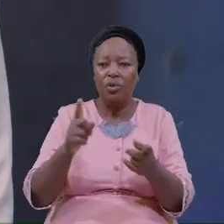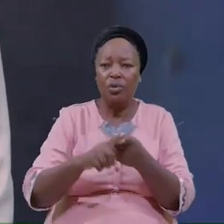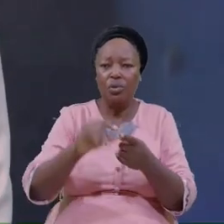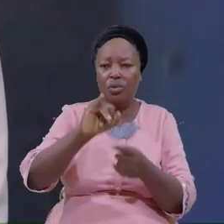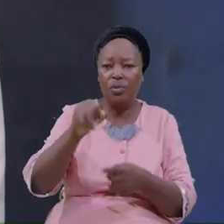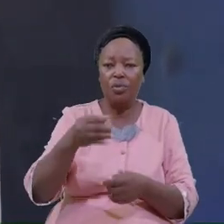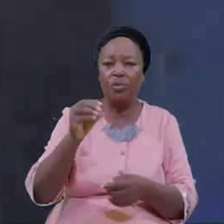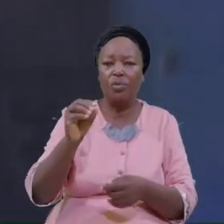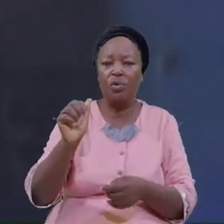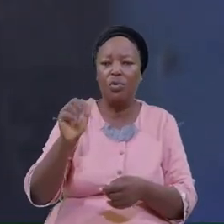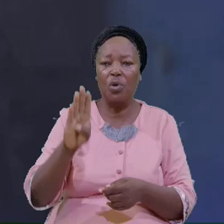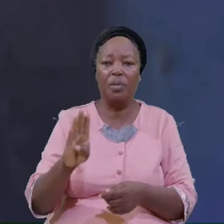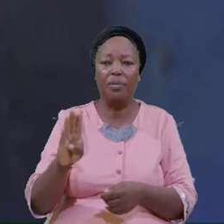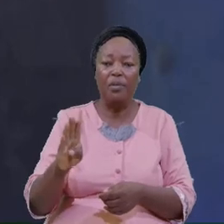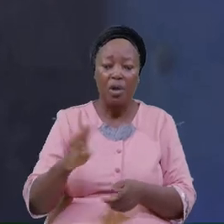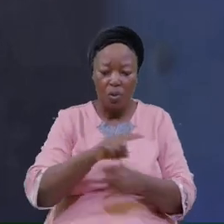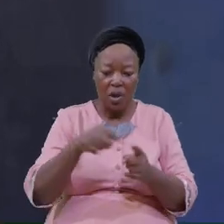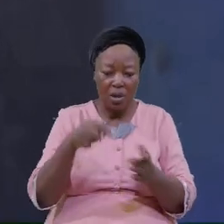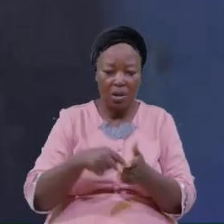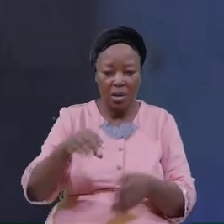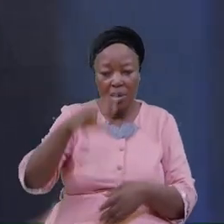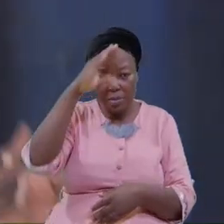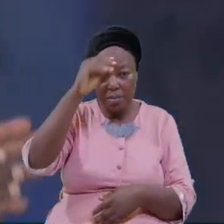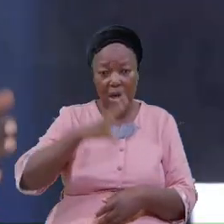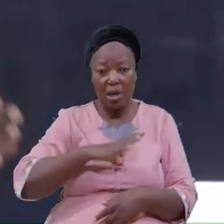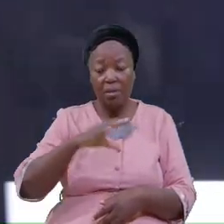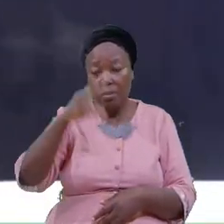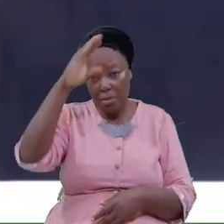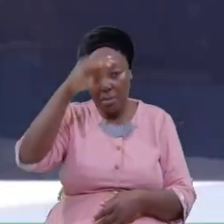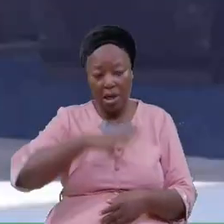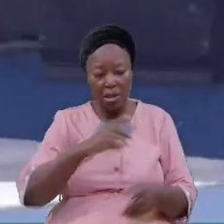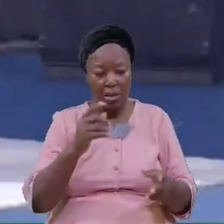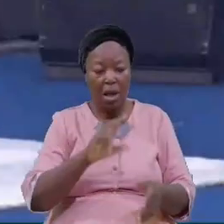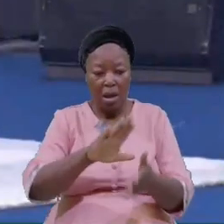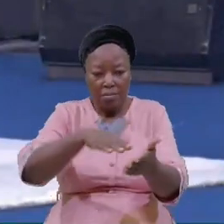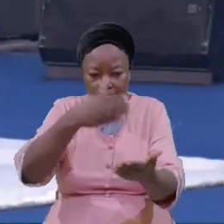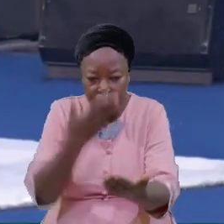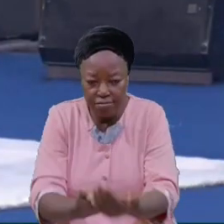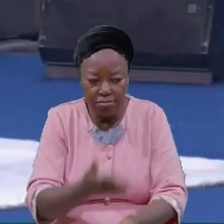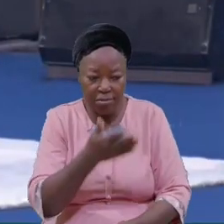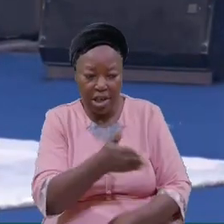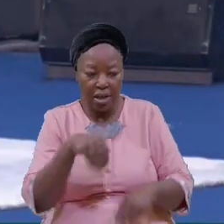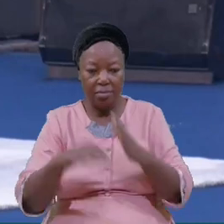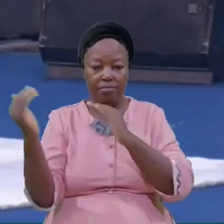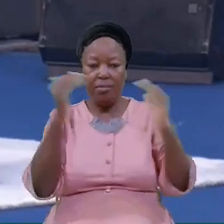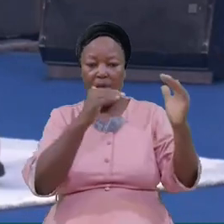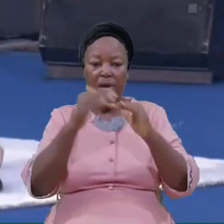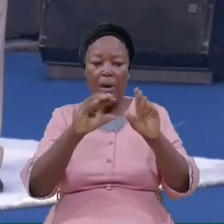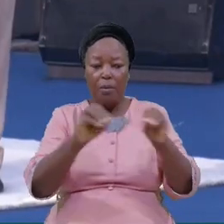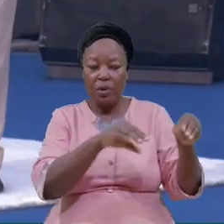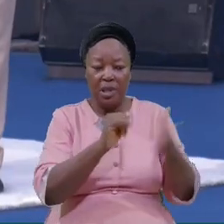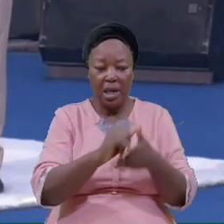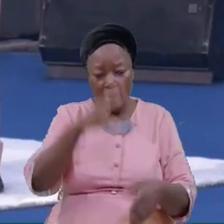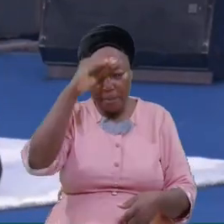When this man gets to you, quand cet homme reviendra avec toi, put him in the hottest place of the